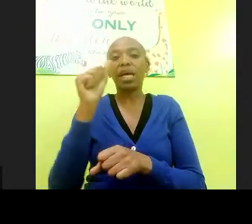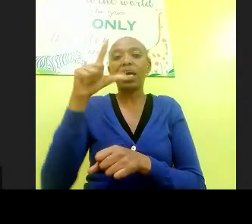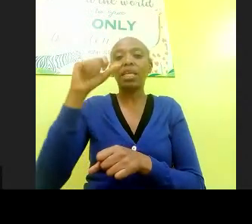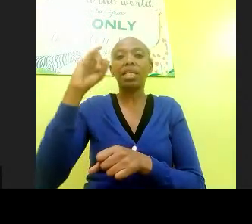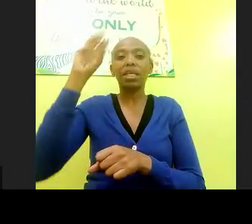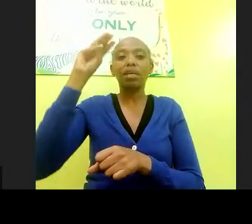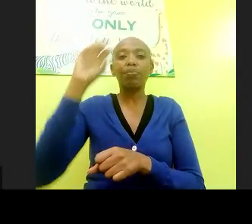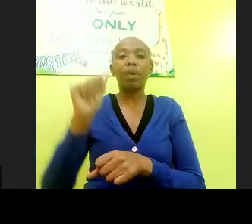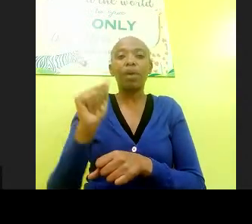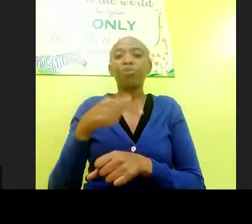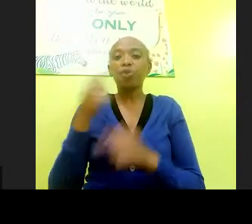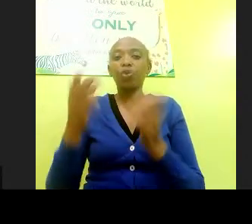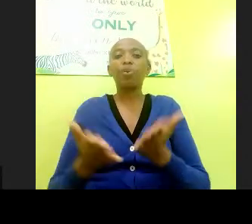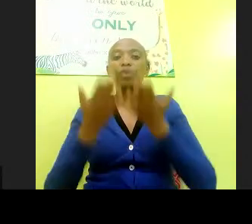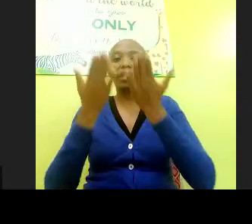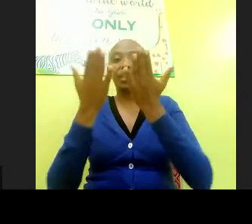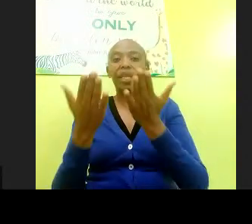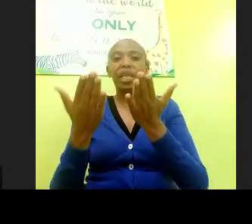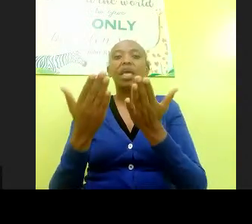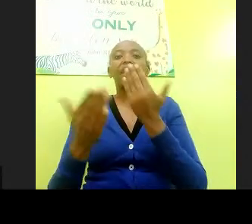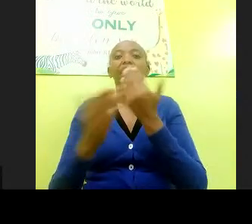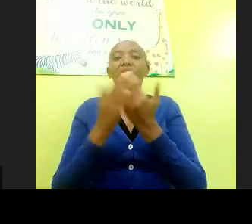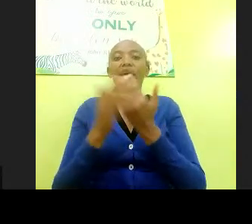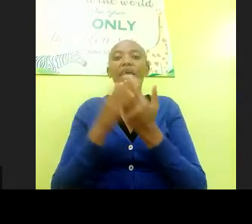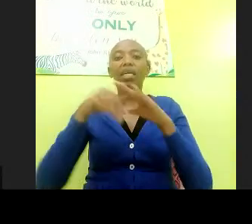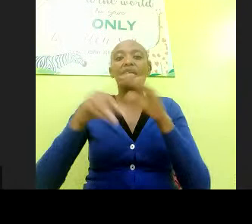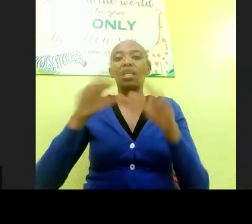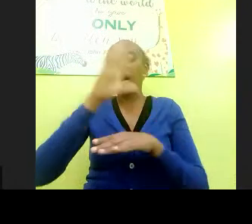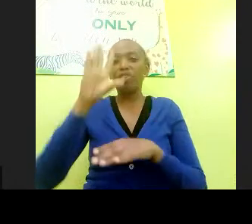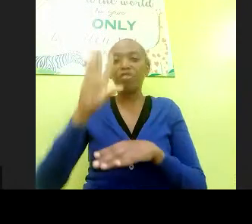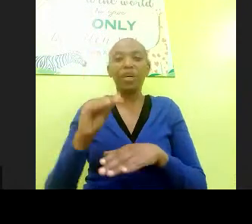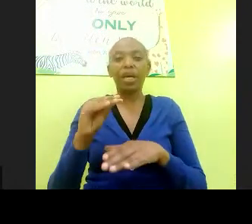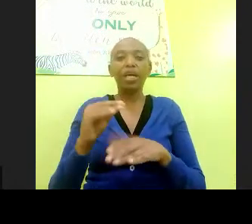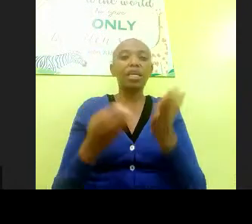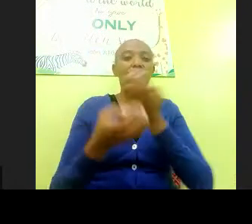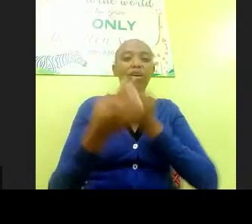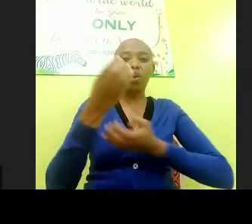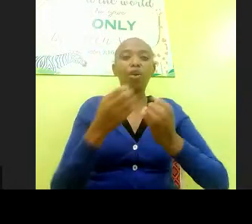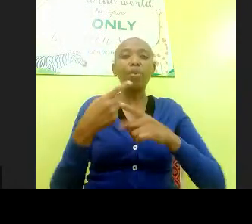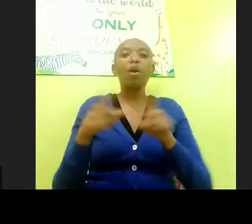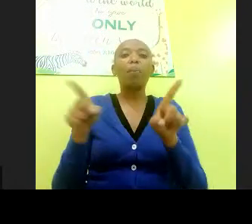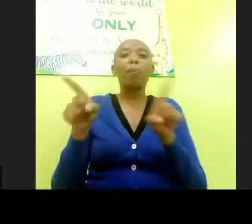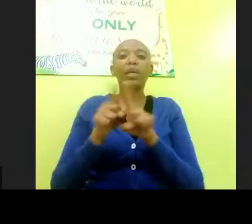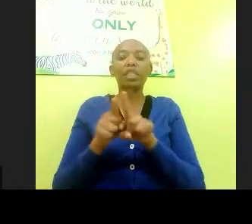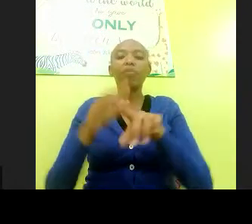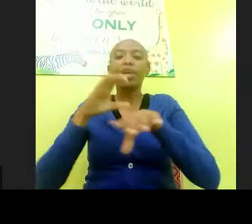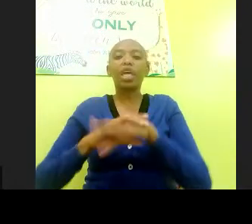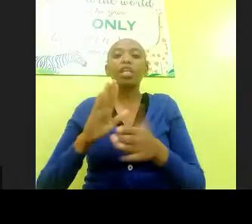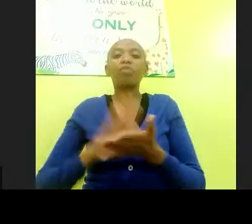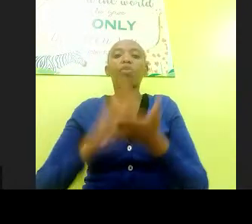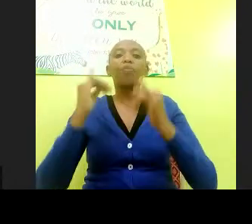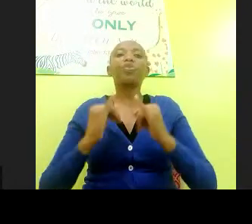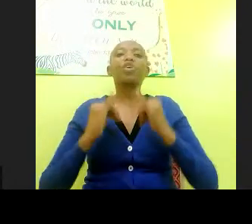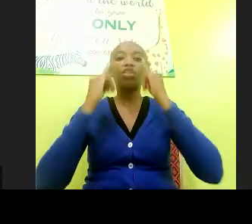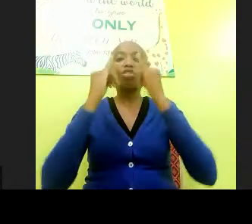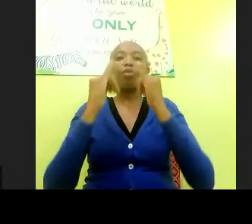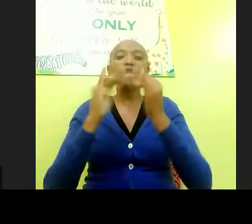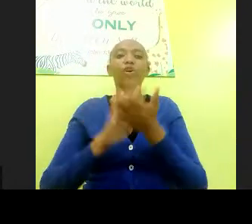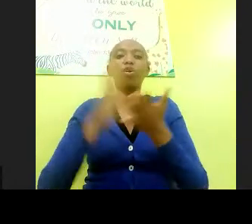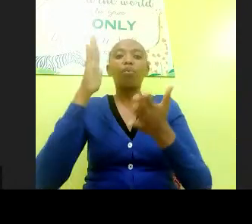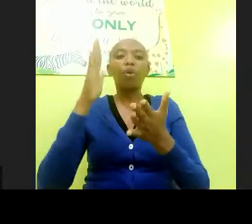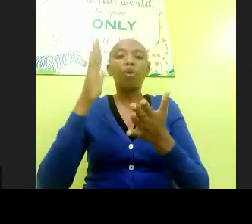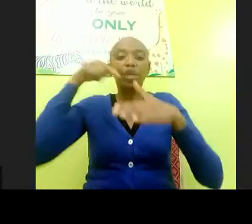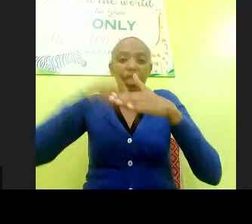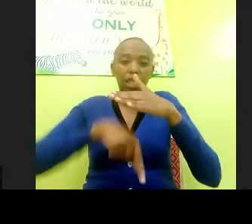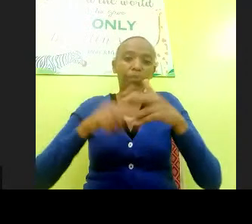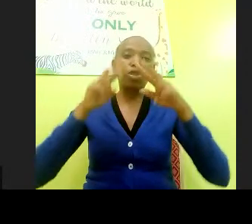presenting the Africa Care Economy Index, but to really get more information, more in-depth look at